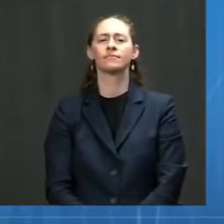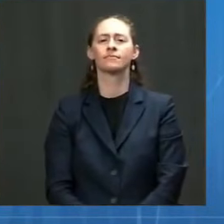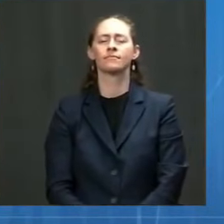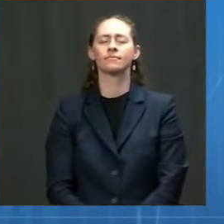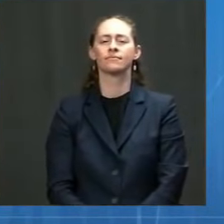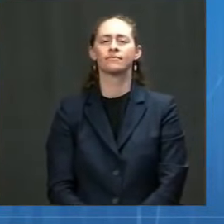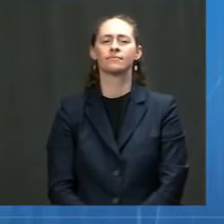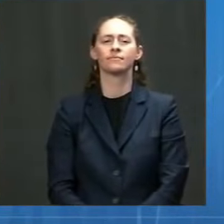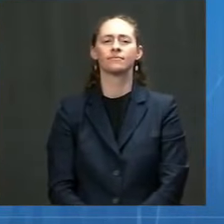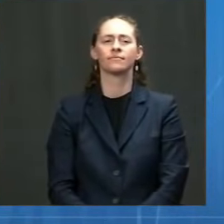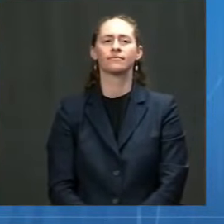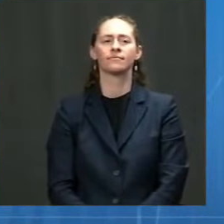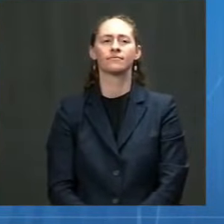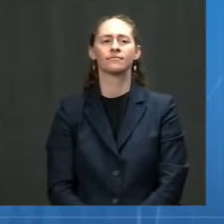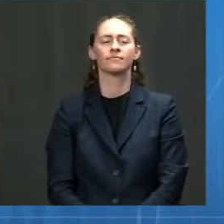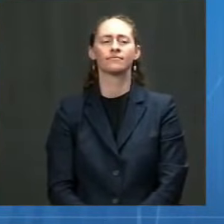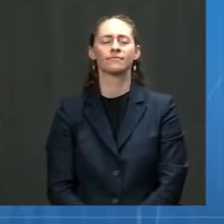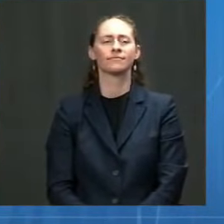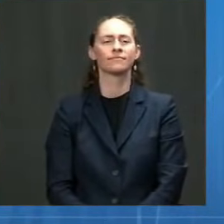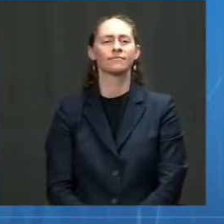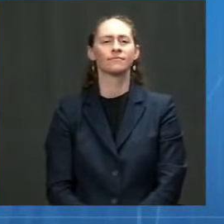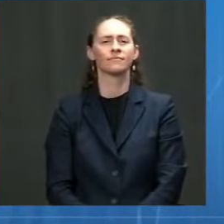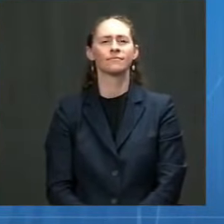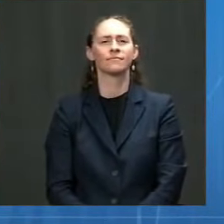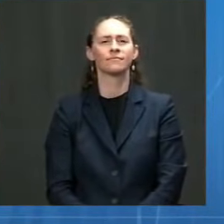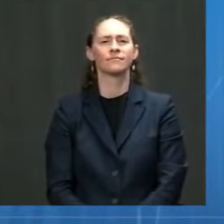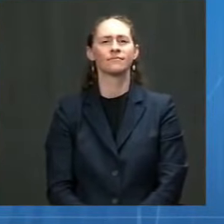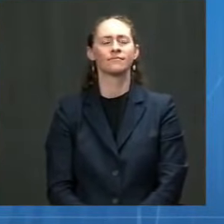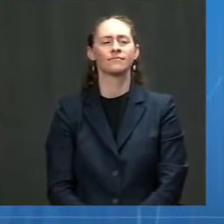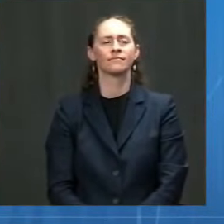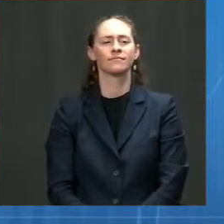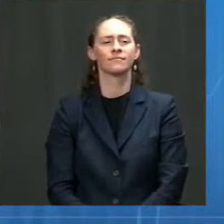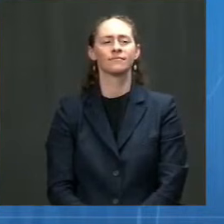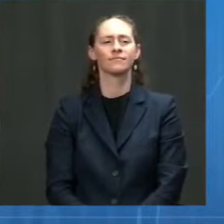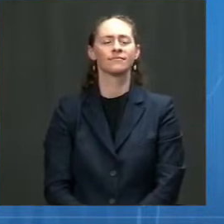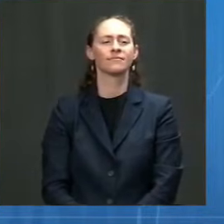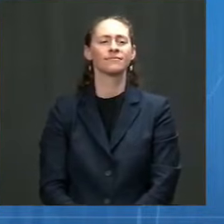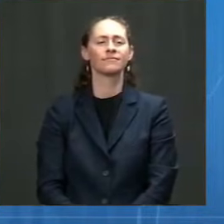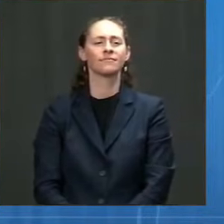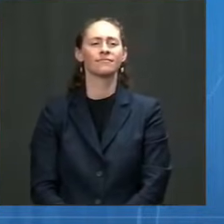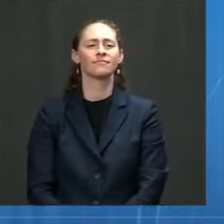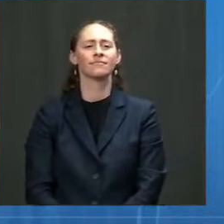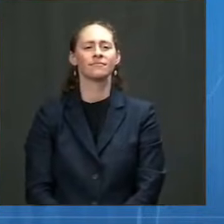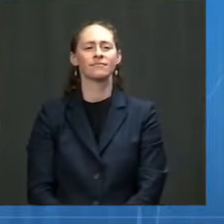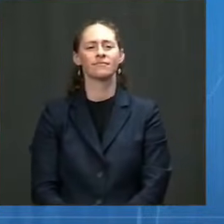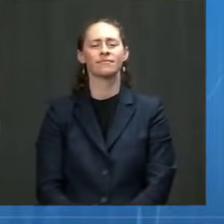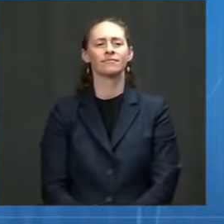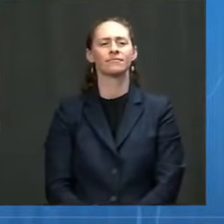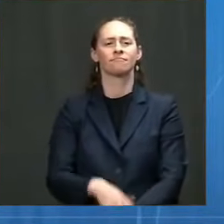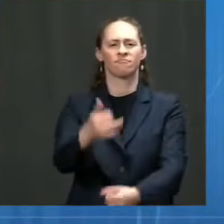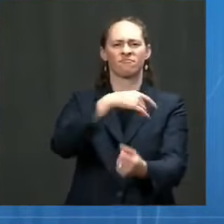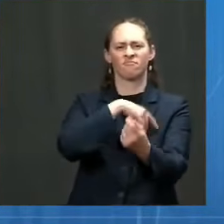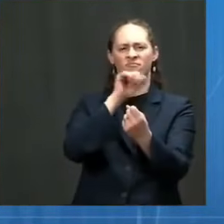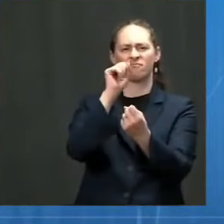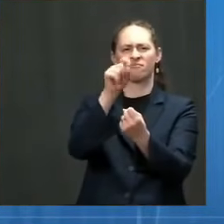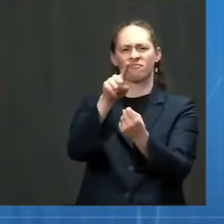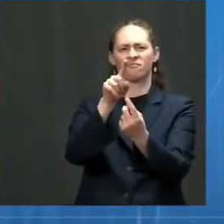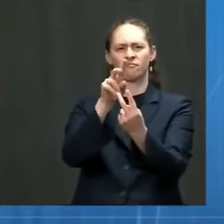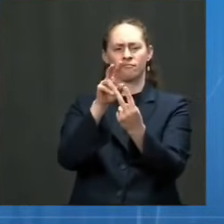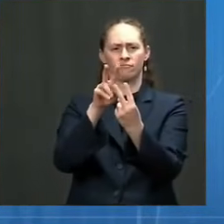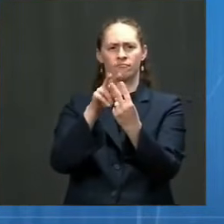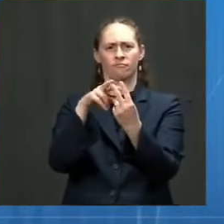Thank you so much for taking my question. Dr. Fauci and Dr. Walensky have both warned that the virus may